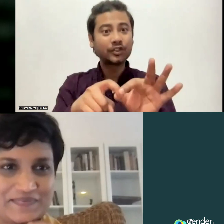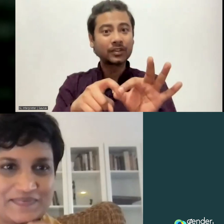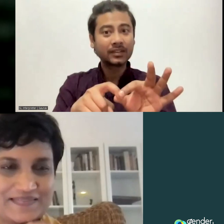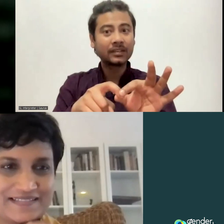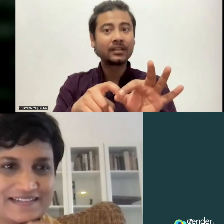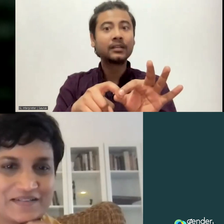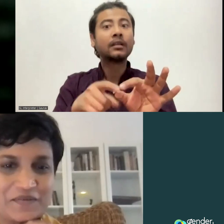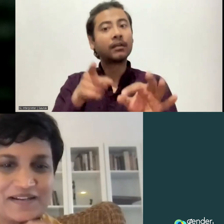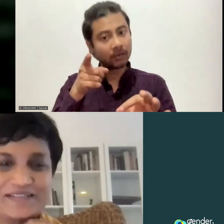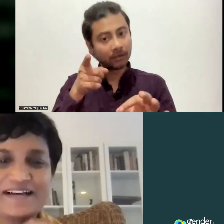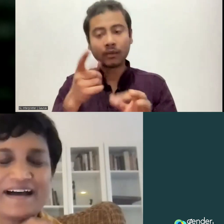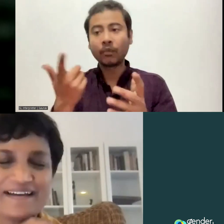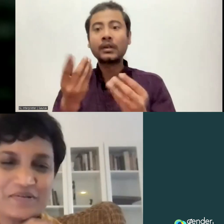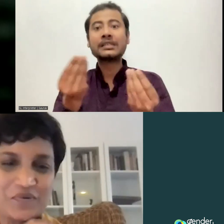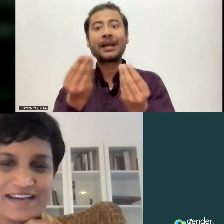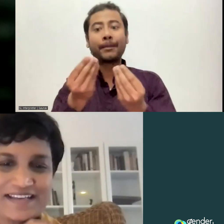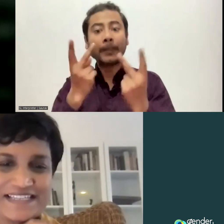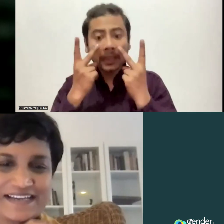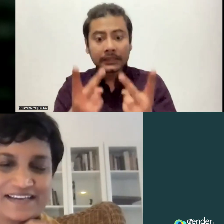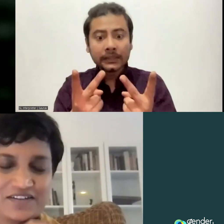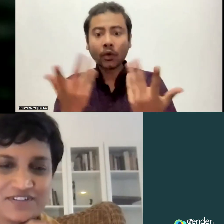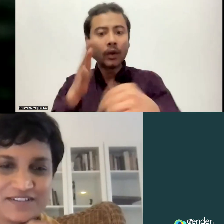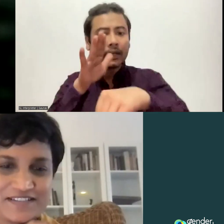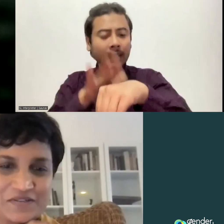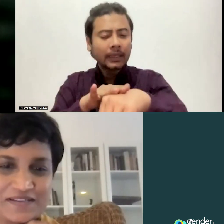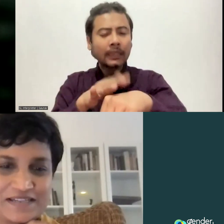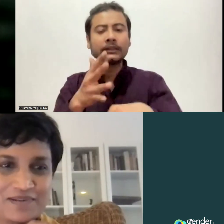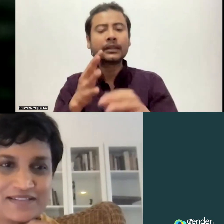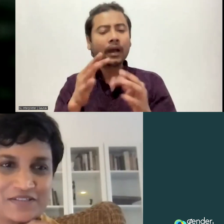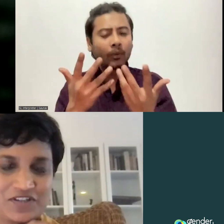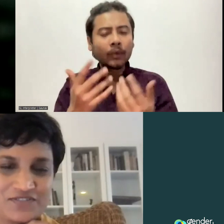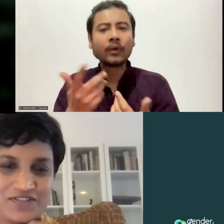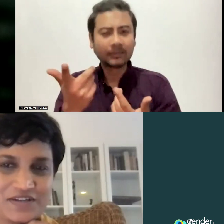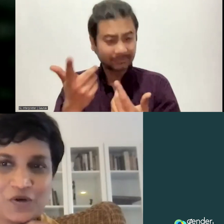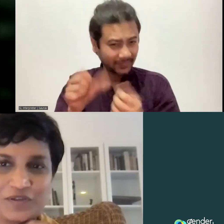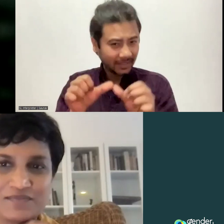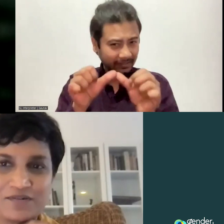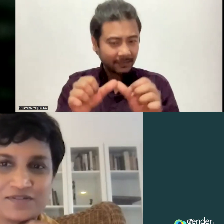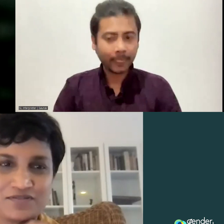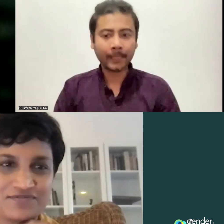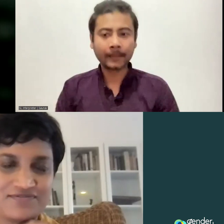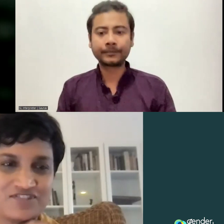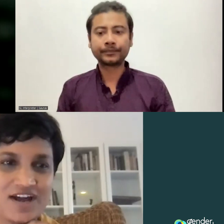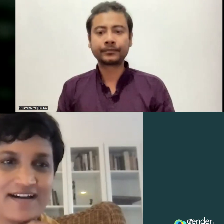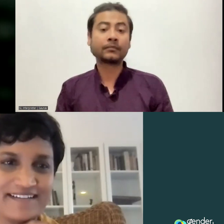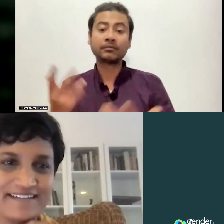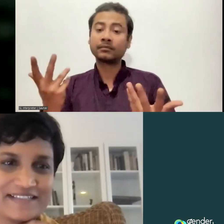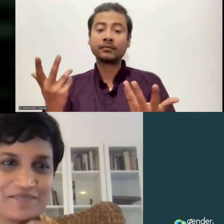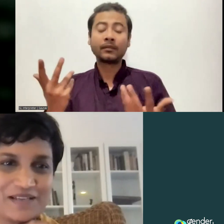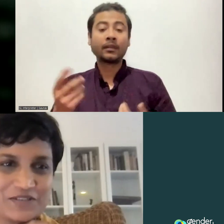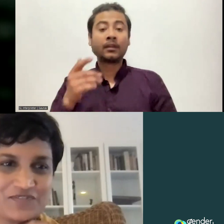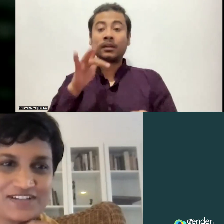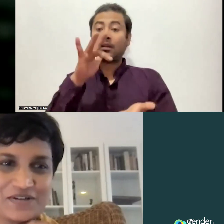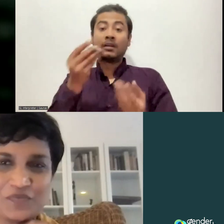that. Well, what can I say? It differs. In some places you have to drink copious amounts of chai. In